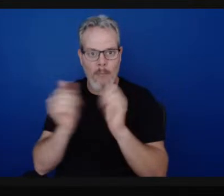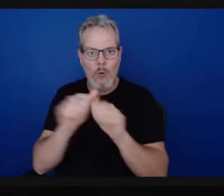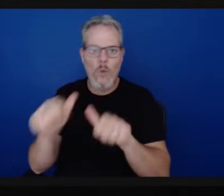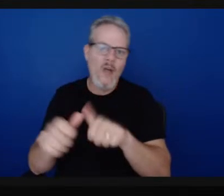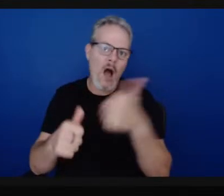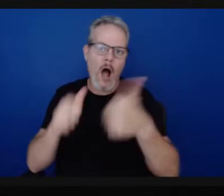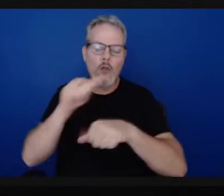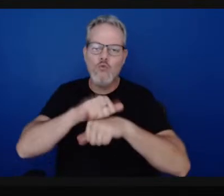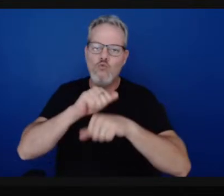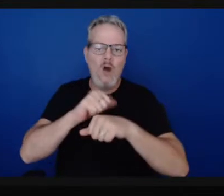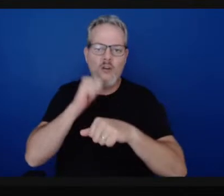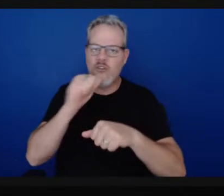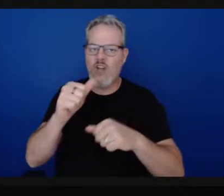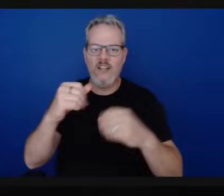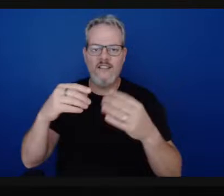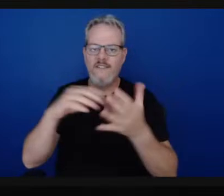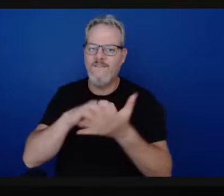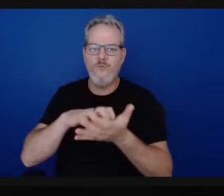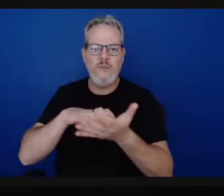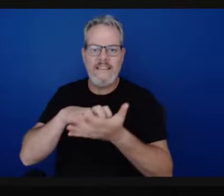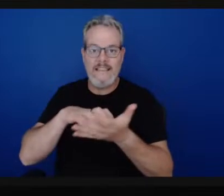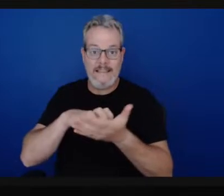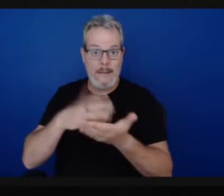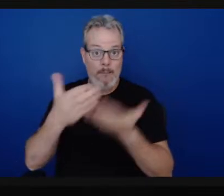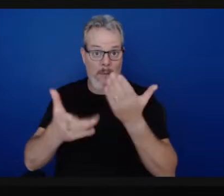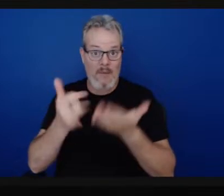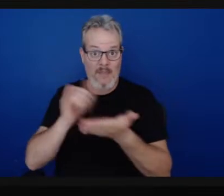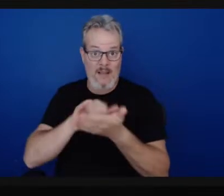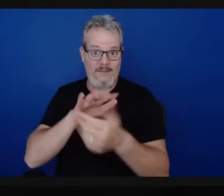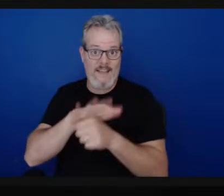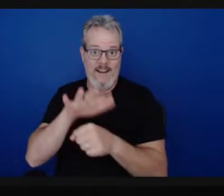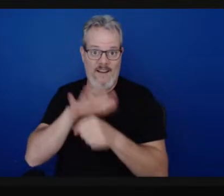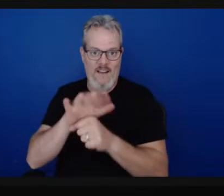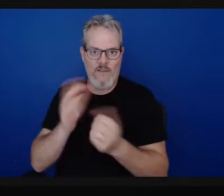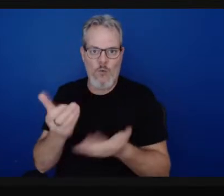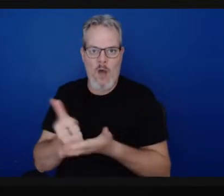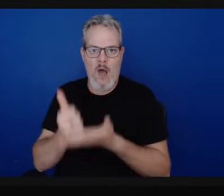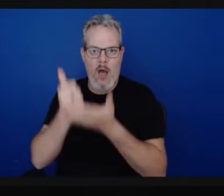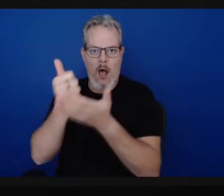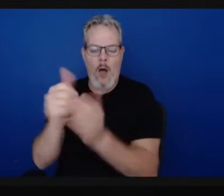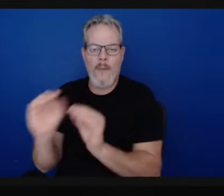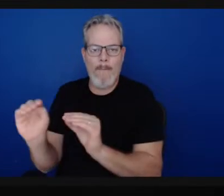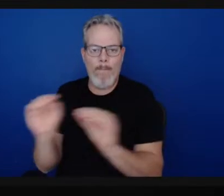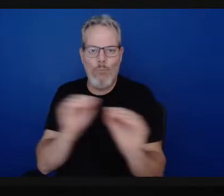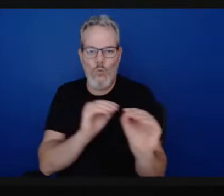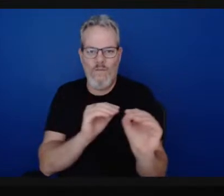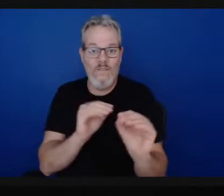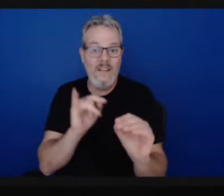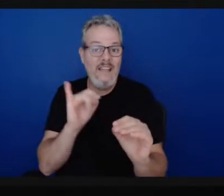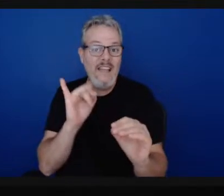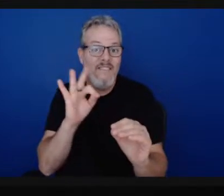not quite so brittle, that could be enough to help it move, but even without it being liquid per se, right?